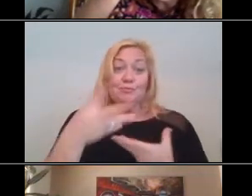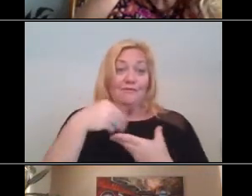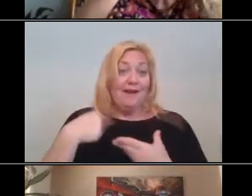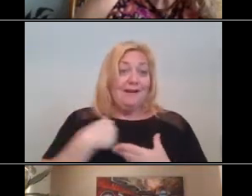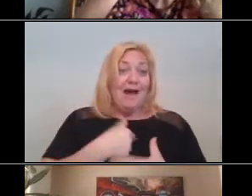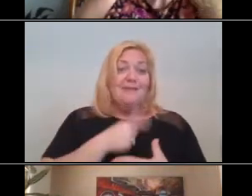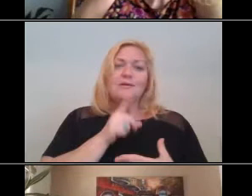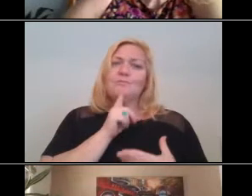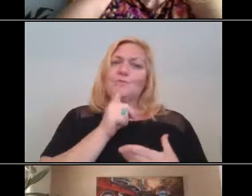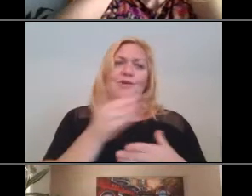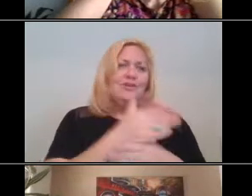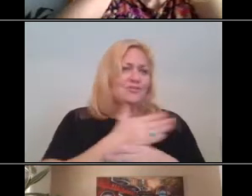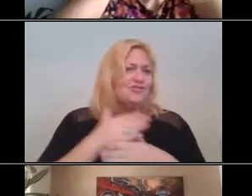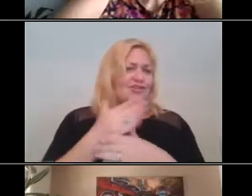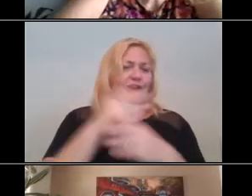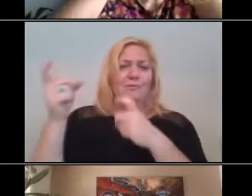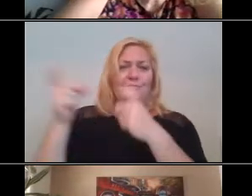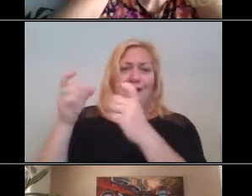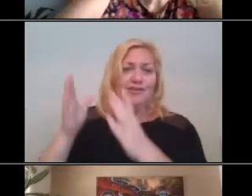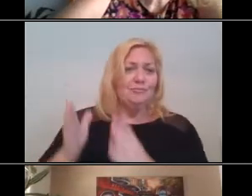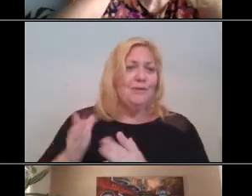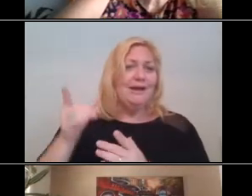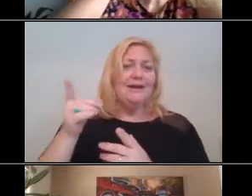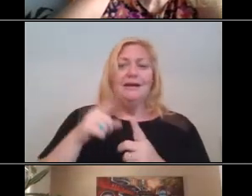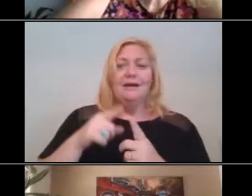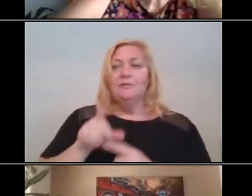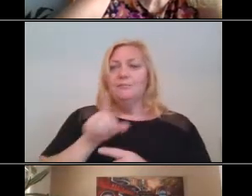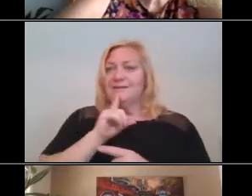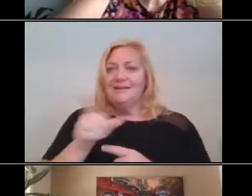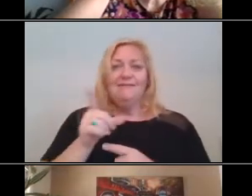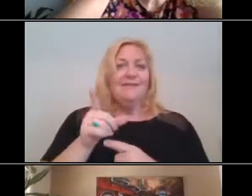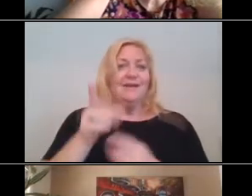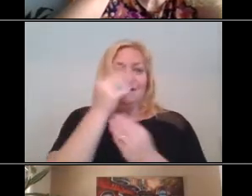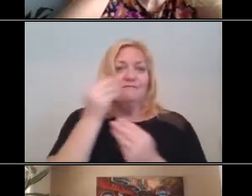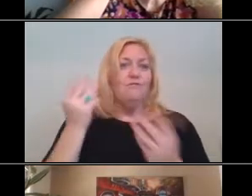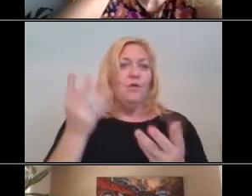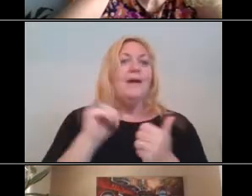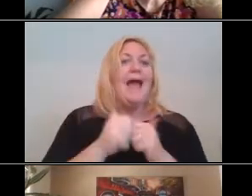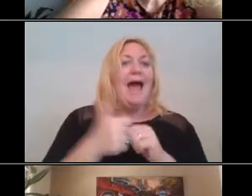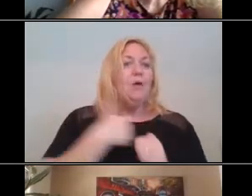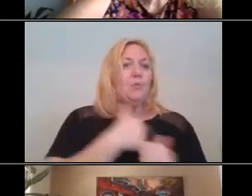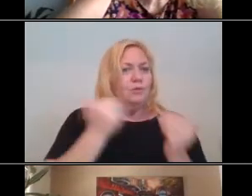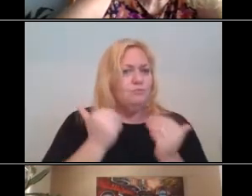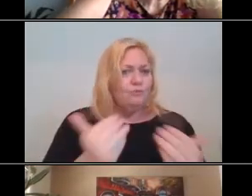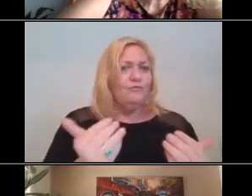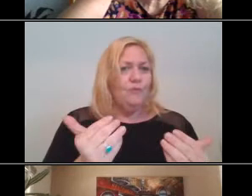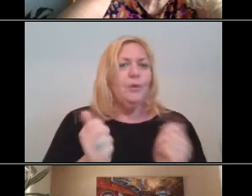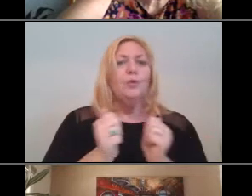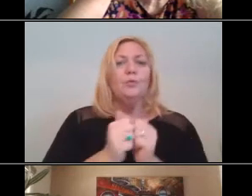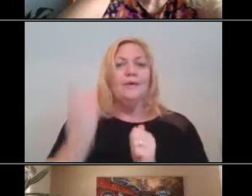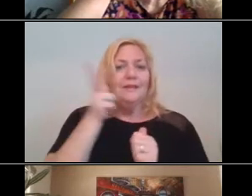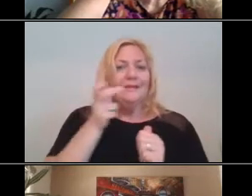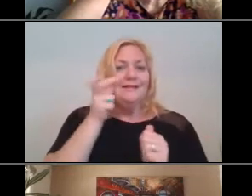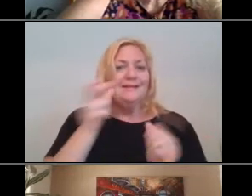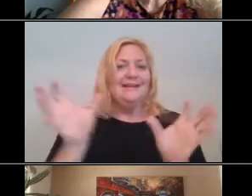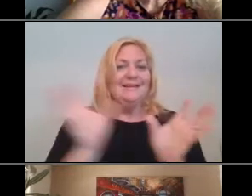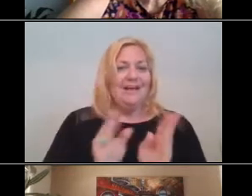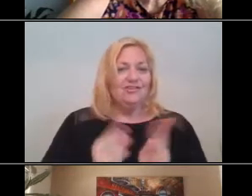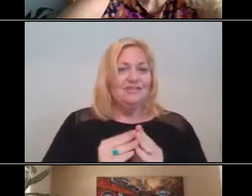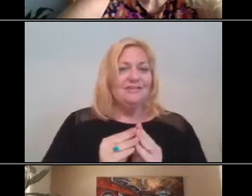has been shared with our management. It's definitely informing how we're going forward with the listening sessions.